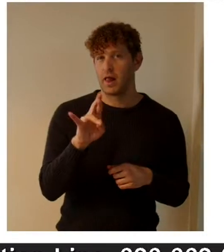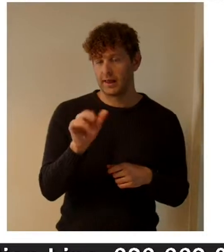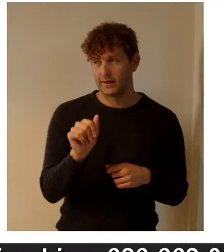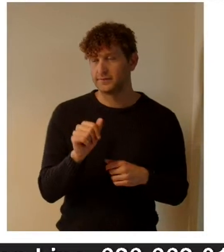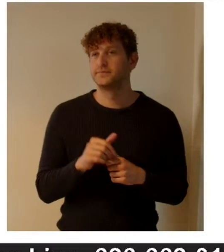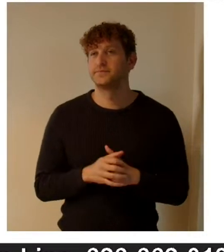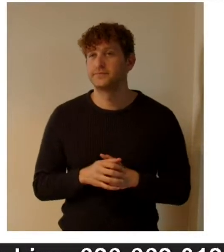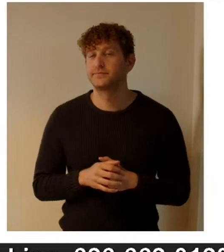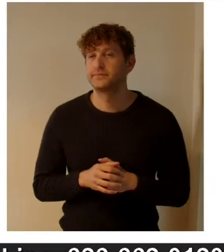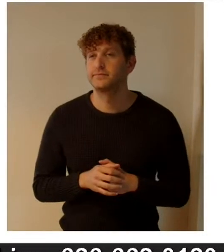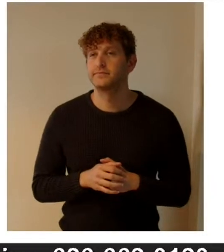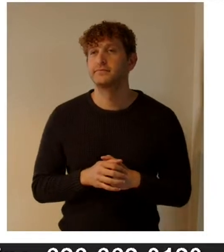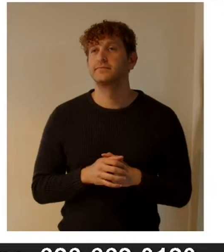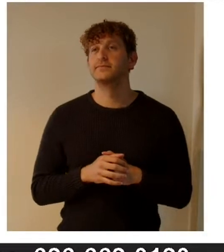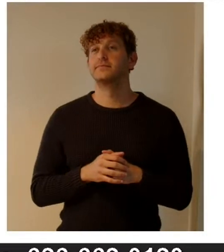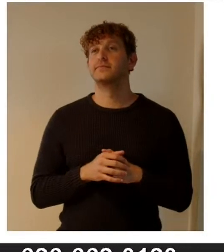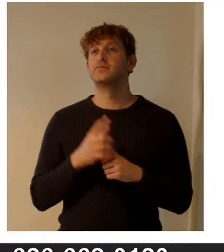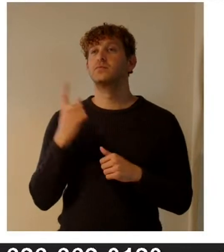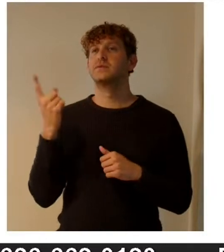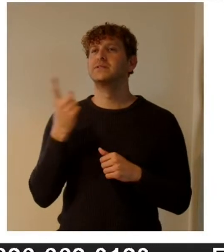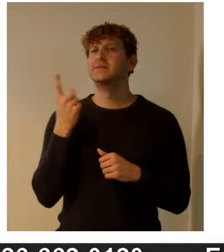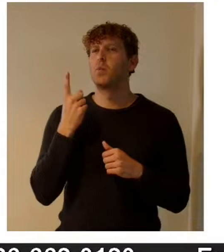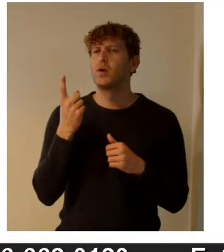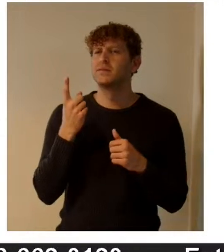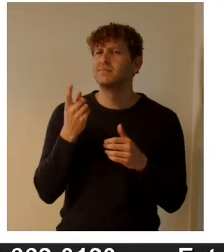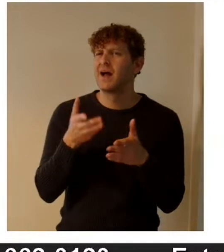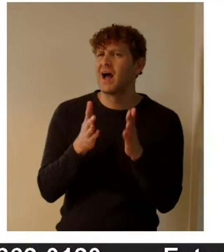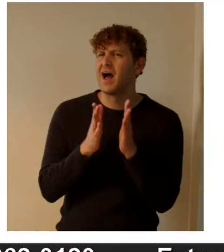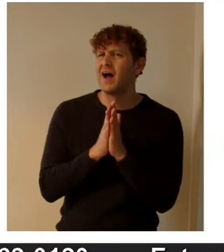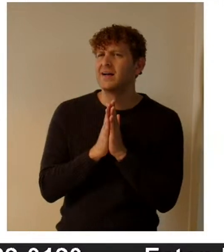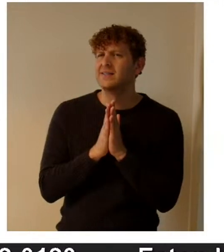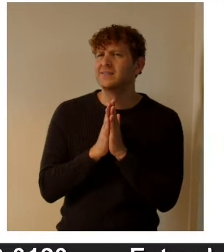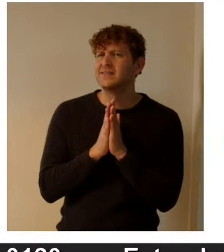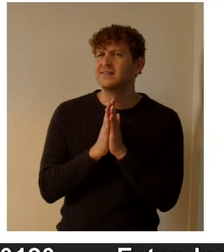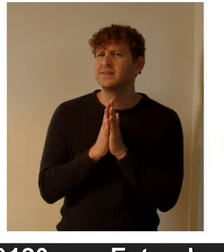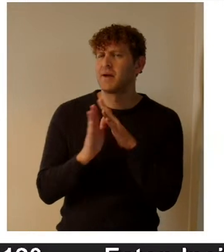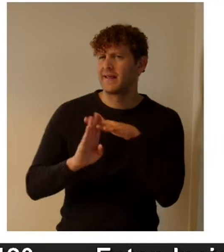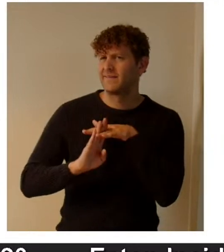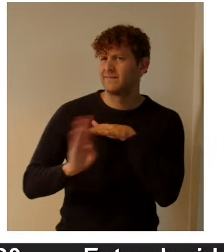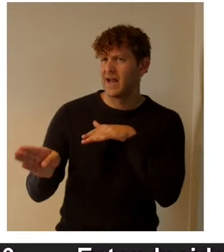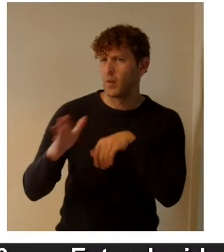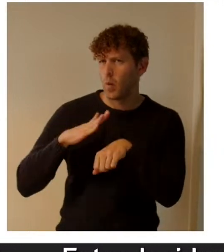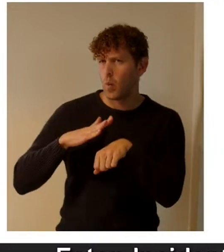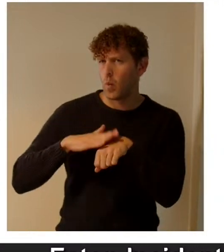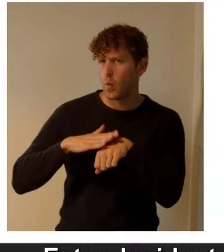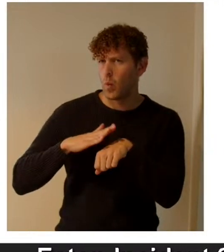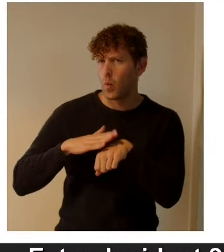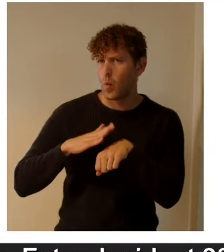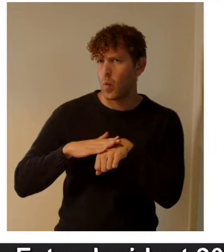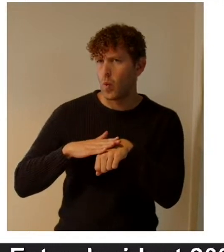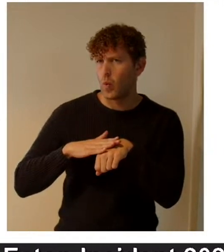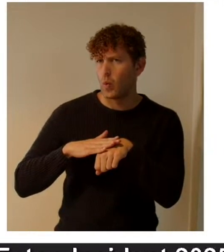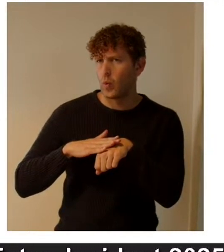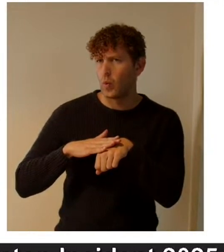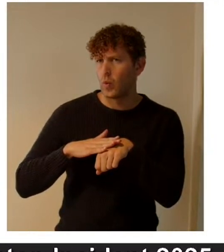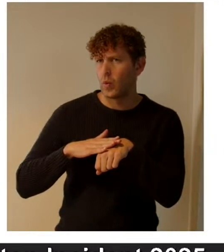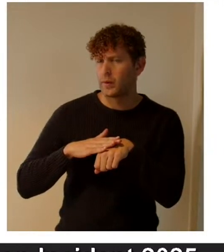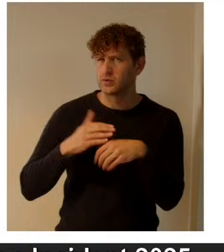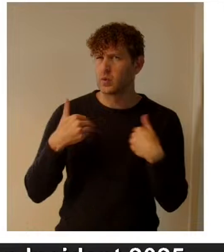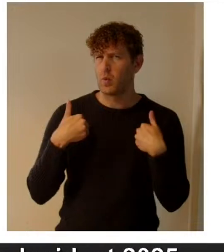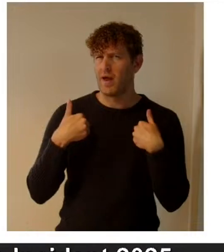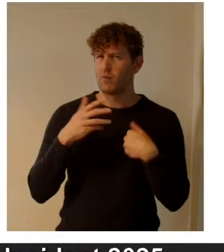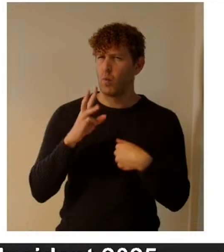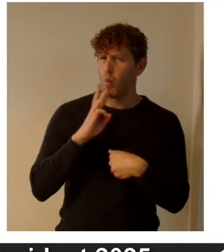Someone has asked, we're in an evac warning, but we're without power and water. How do we get it turned back